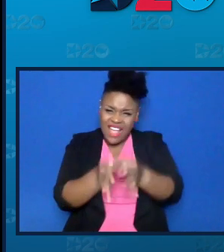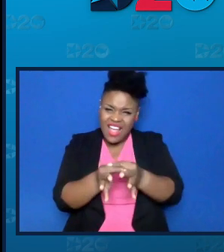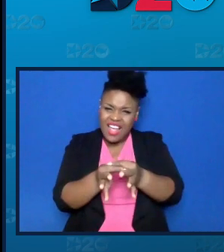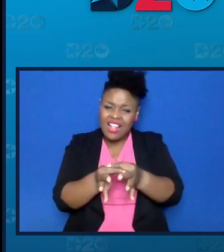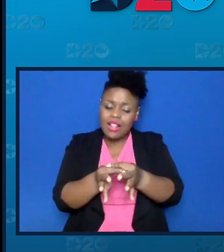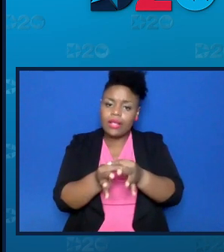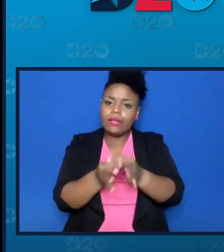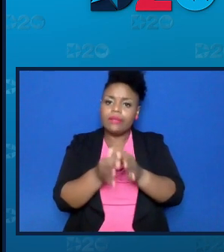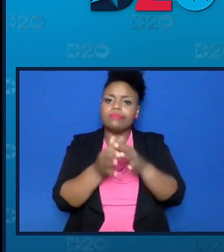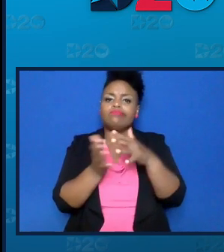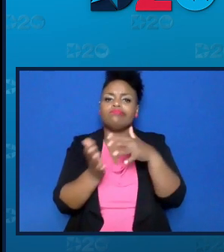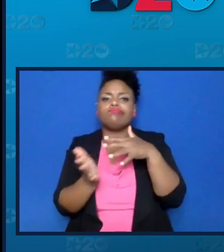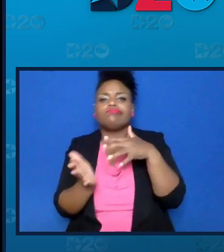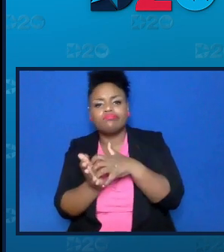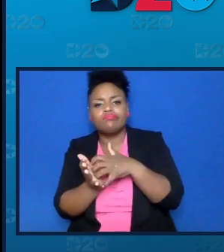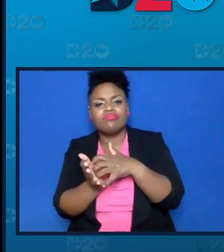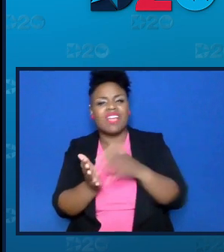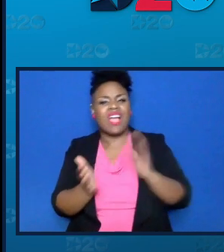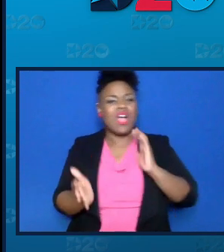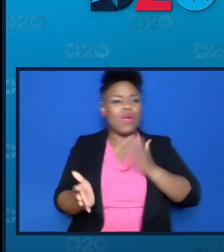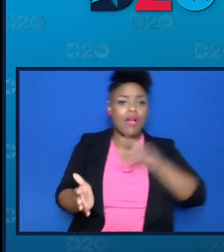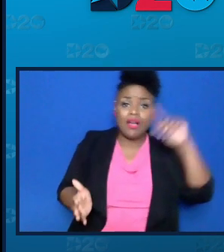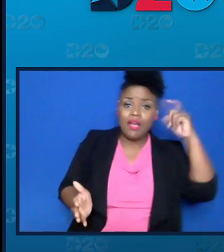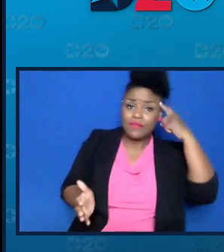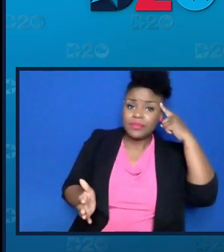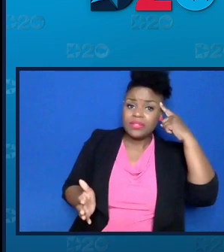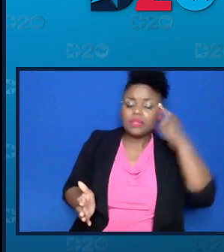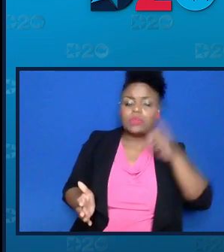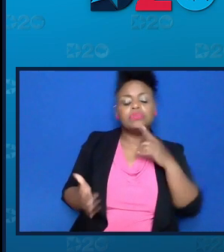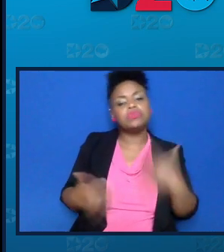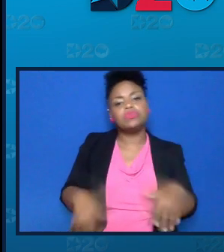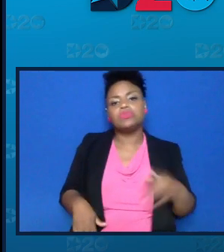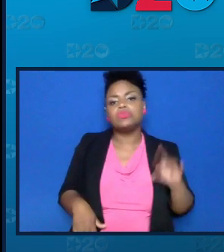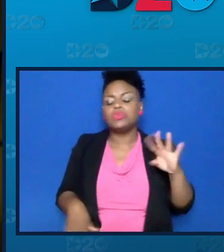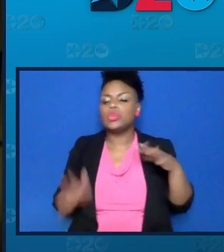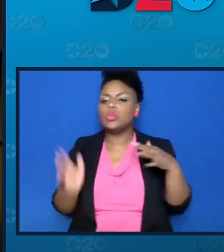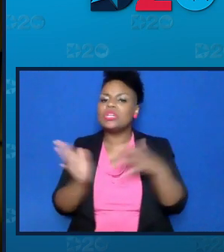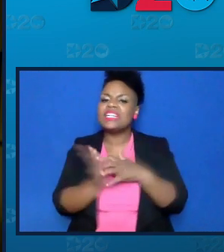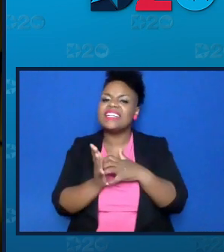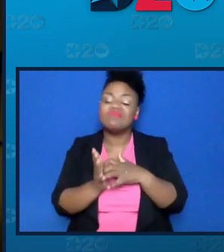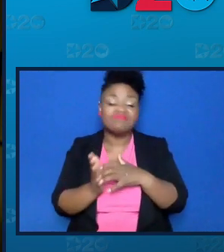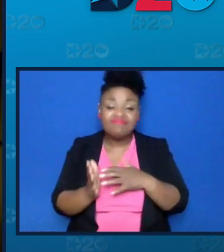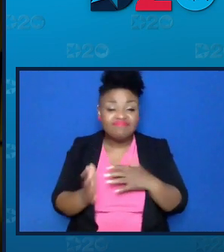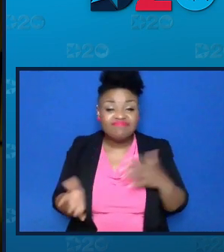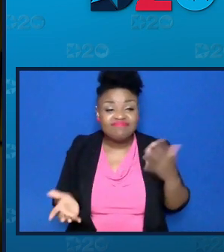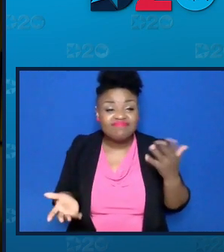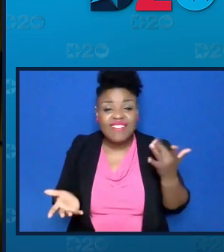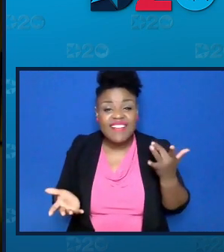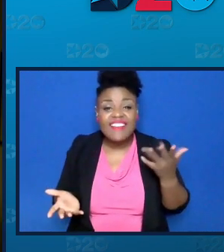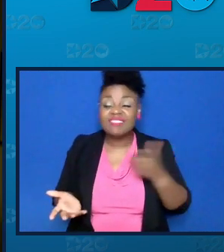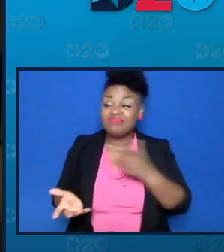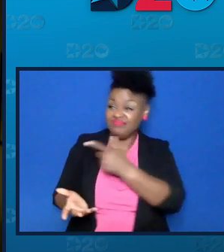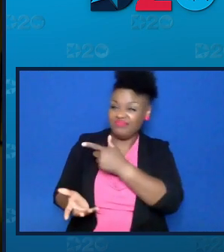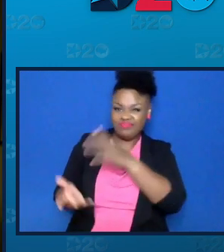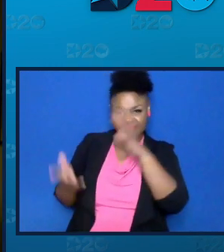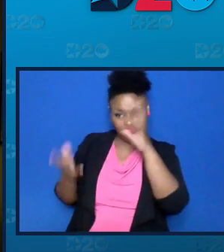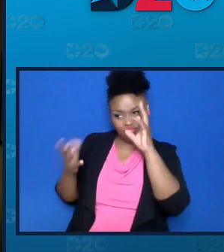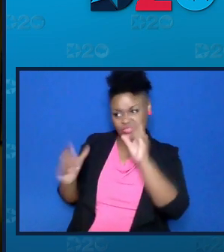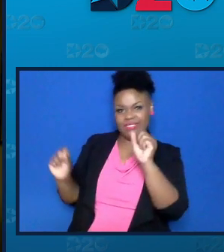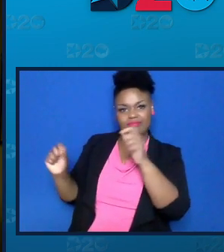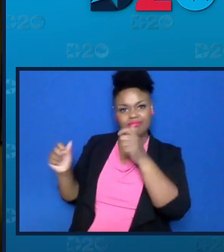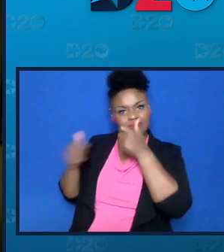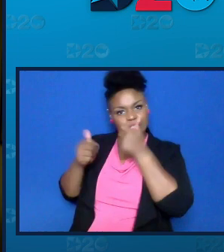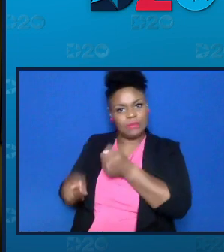an incumbent more interested in himself than he is in the rest of us. Extremism, nativism,